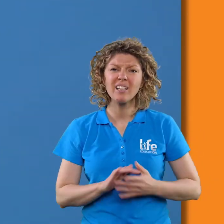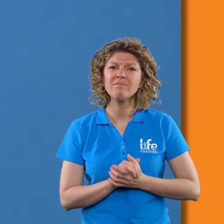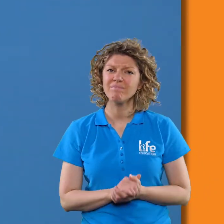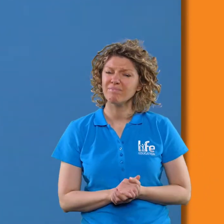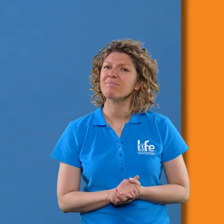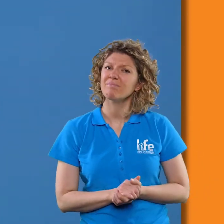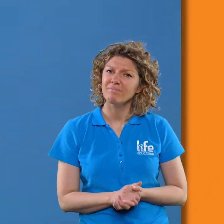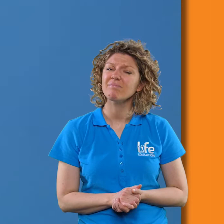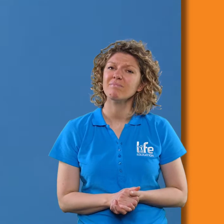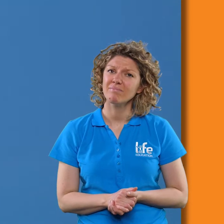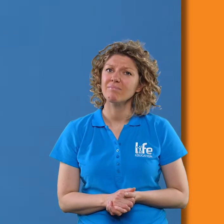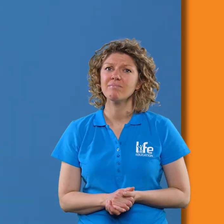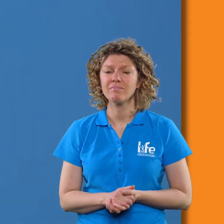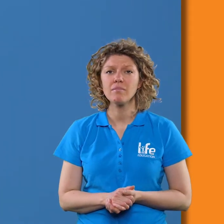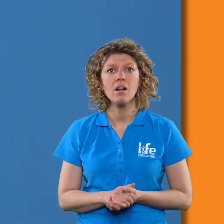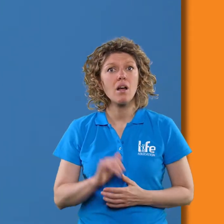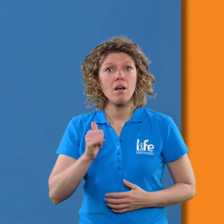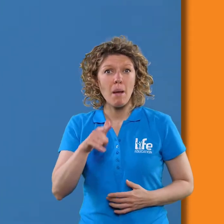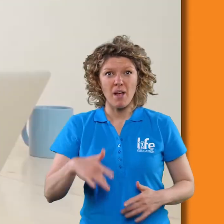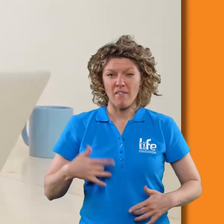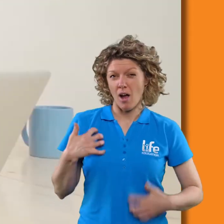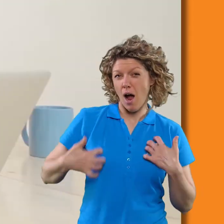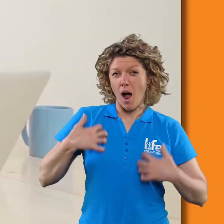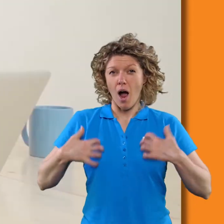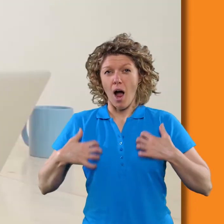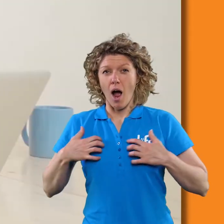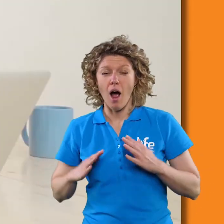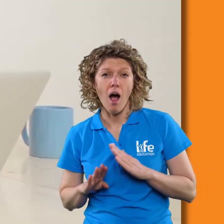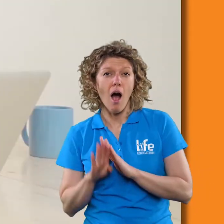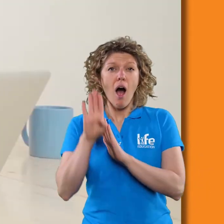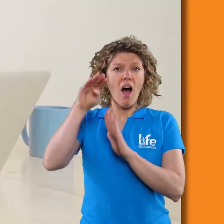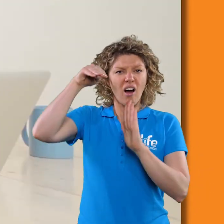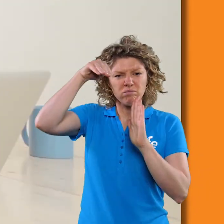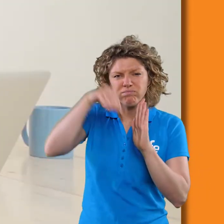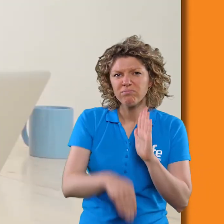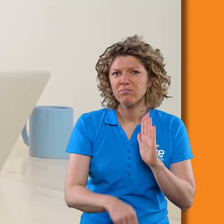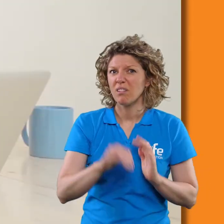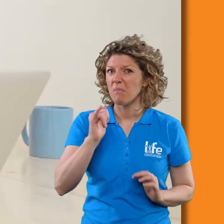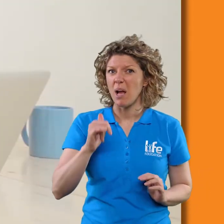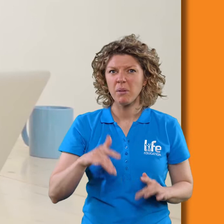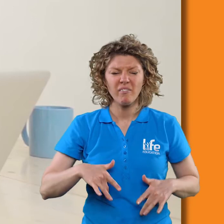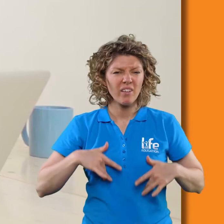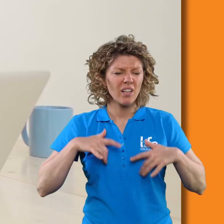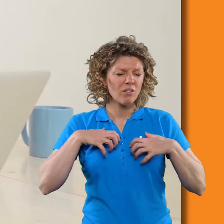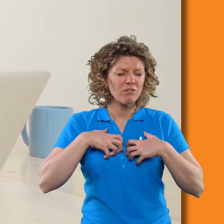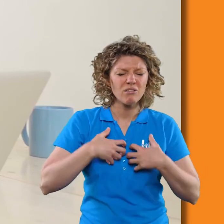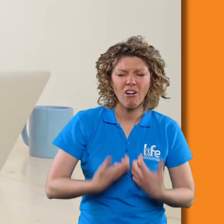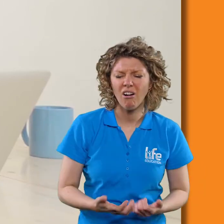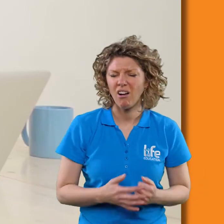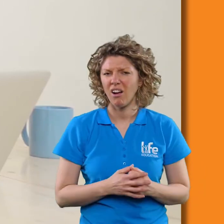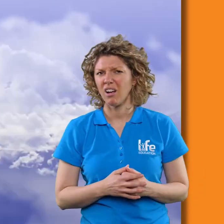the user can experience a come down or crash, feeling tired and exhausted, moody and irritable, and unable to